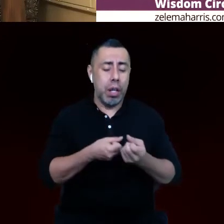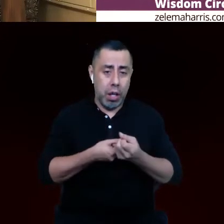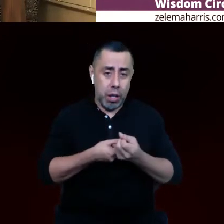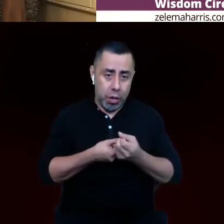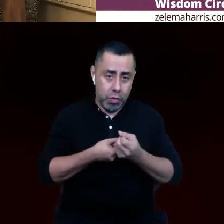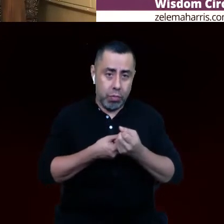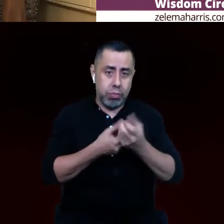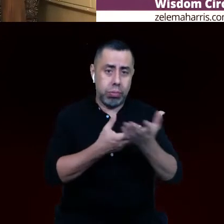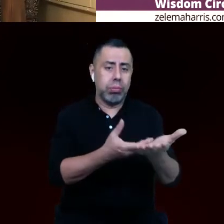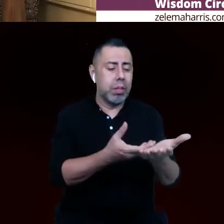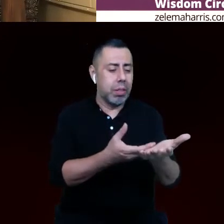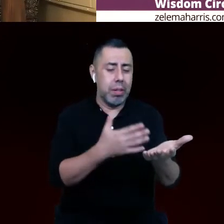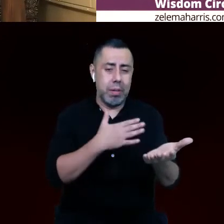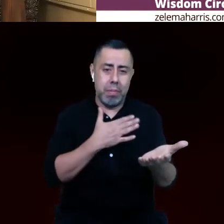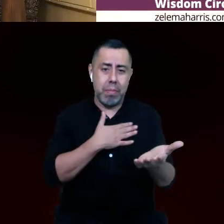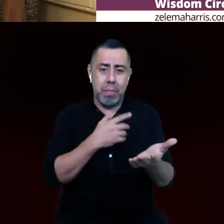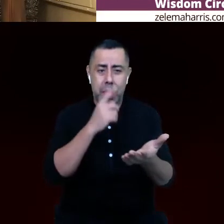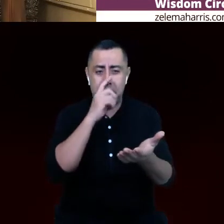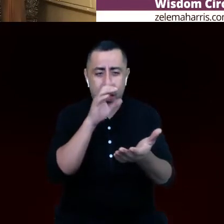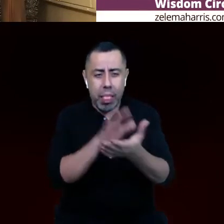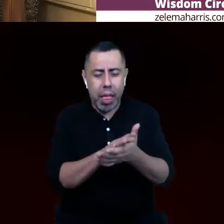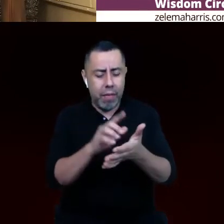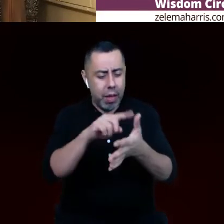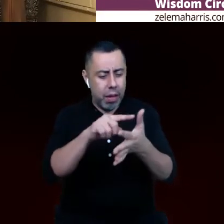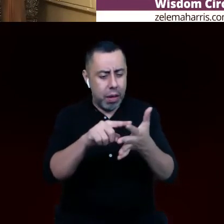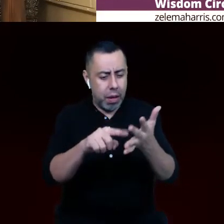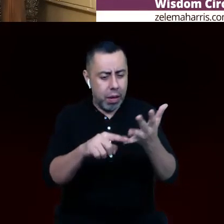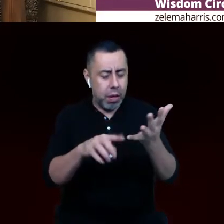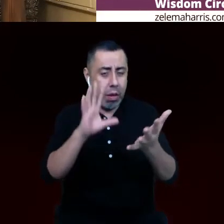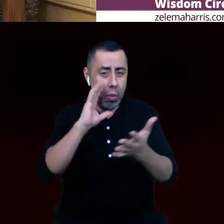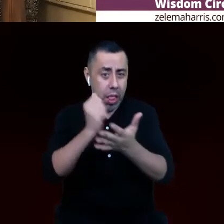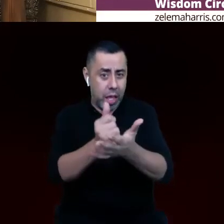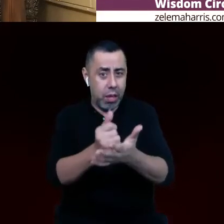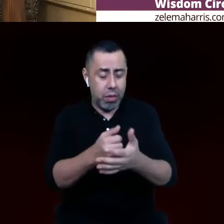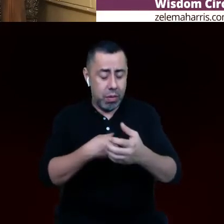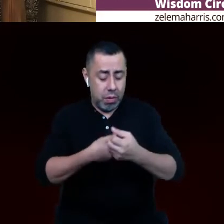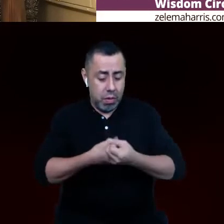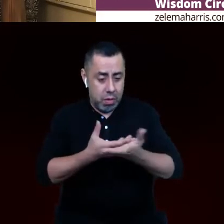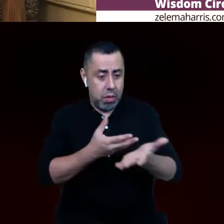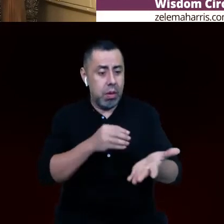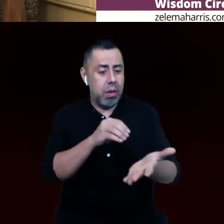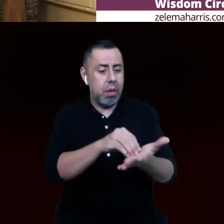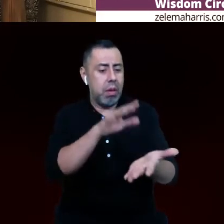what you believe that might be helpful to those who read it.